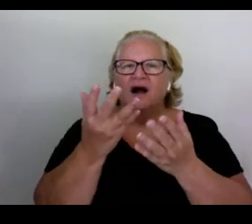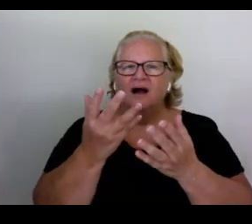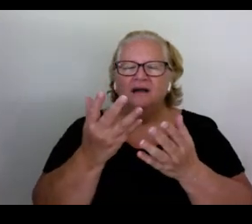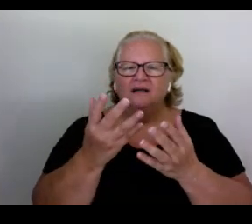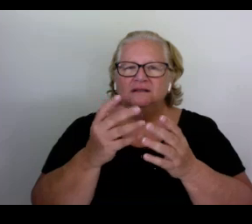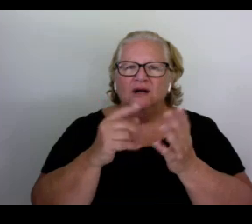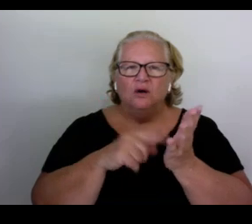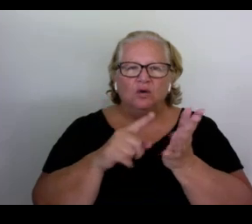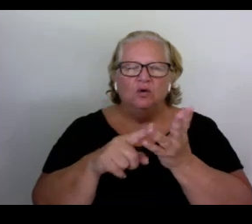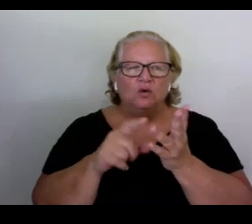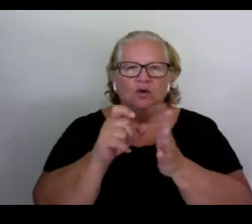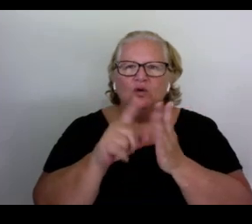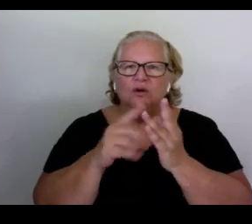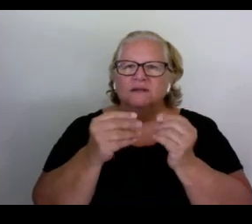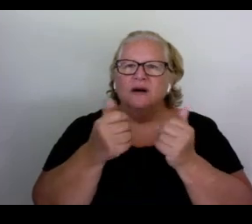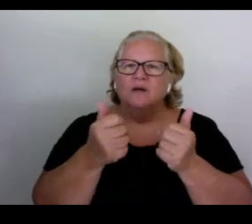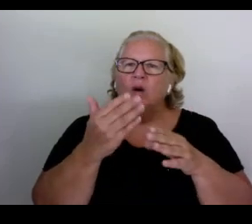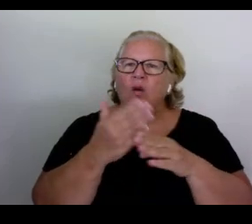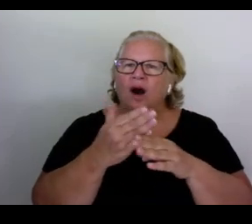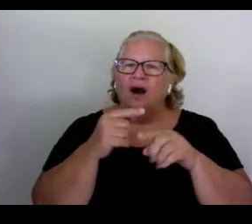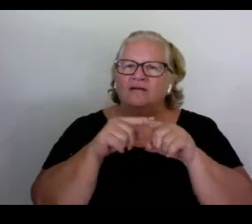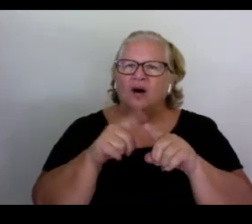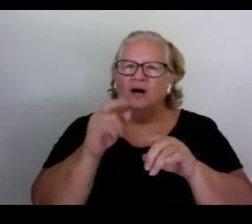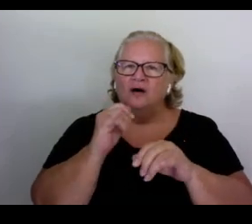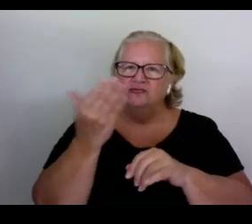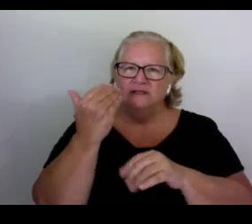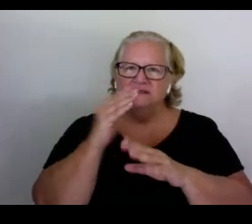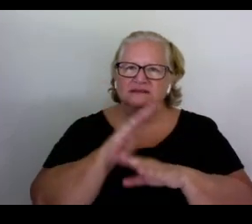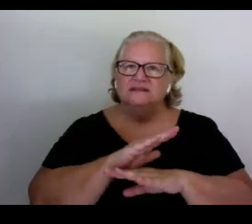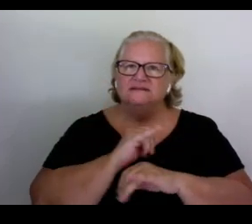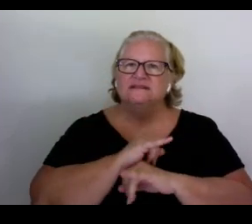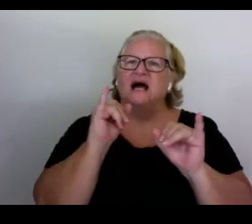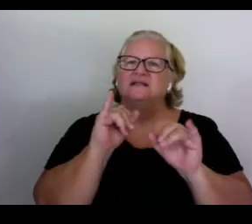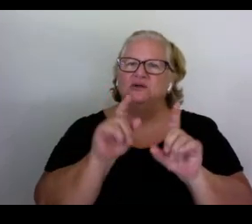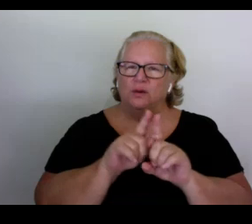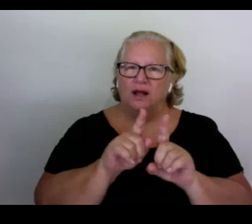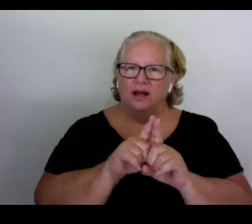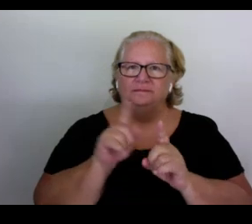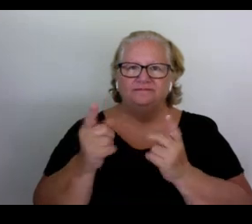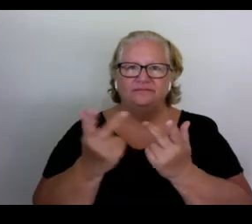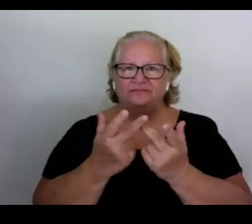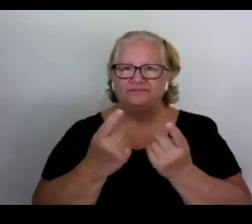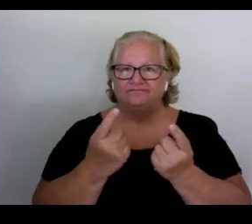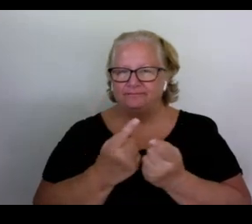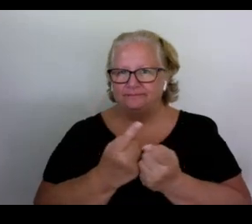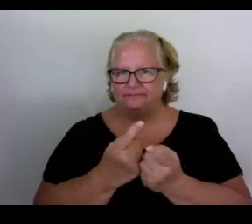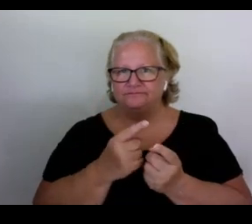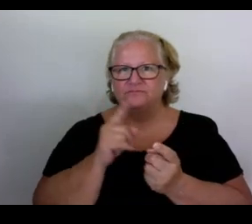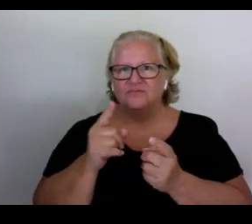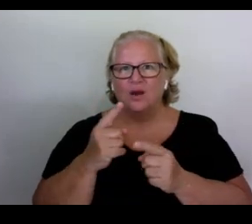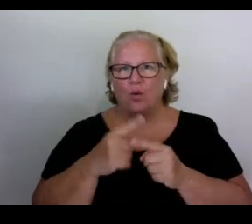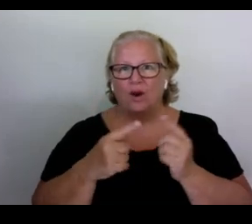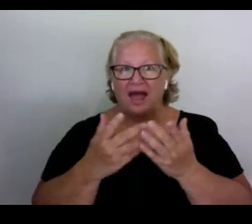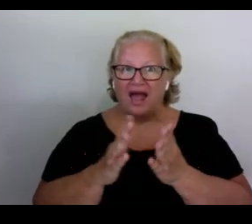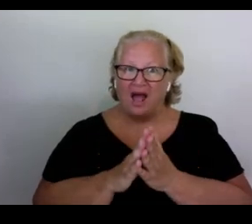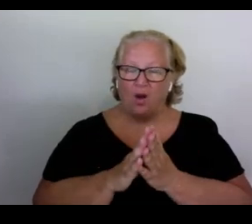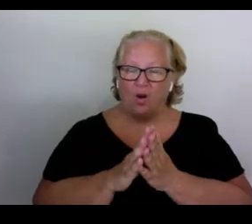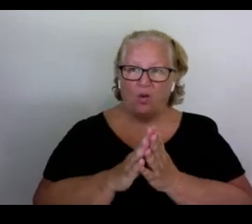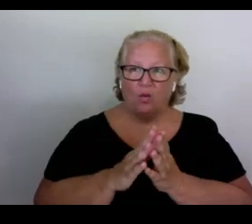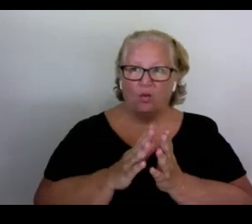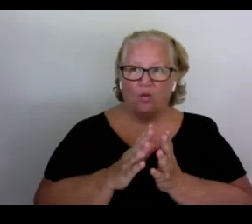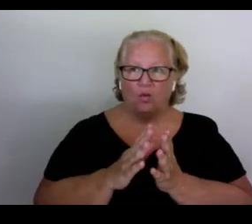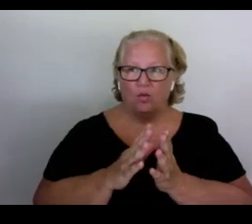good work following the recent disasters as well. So that's the other thing. The only way collectively we address